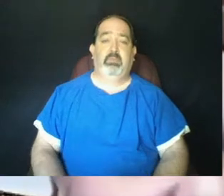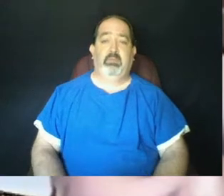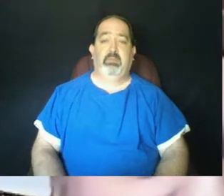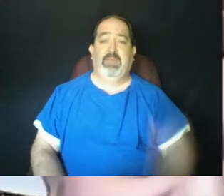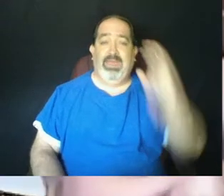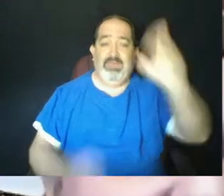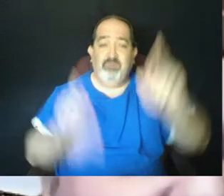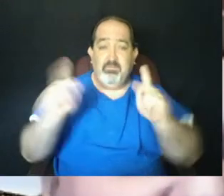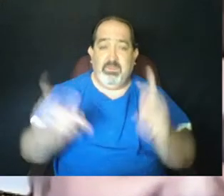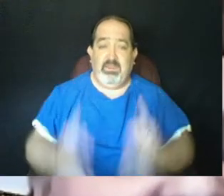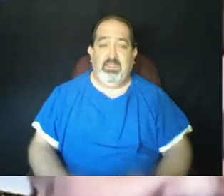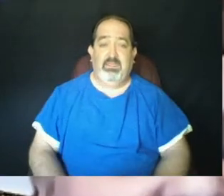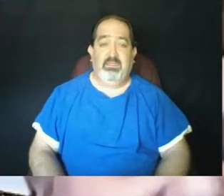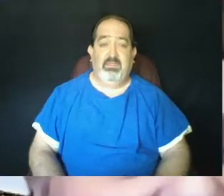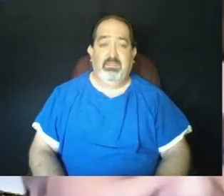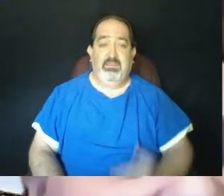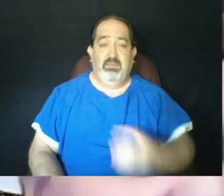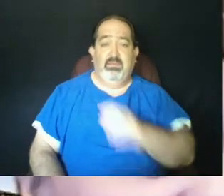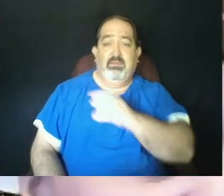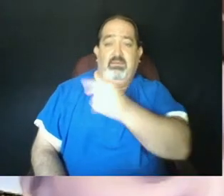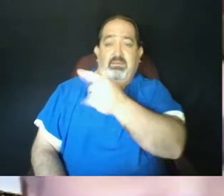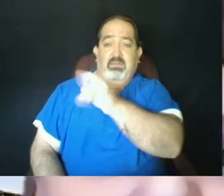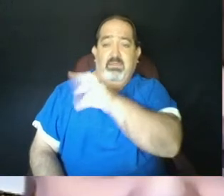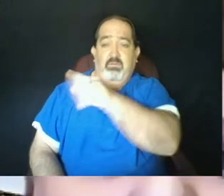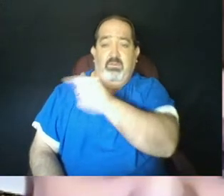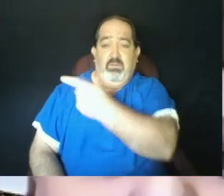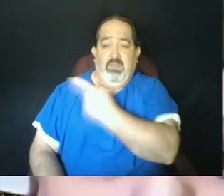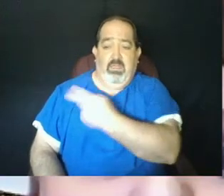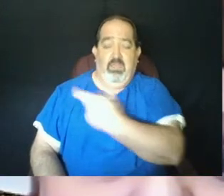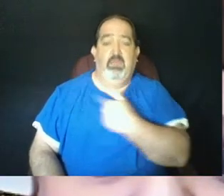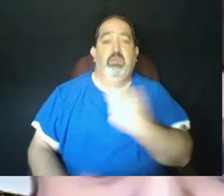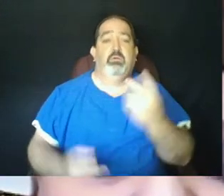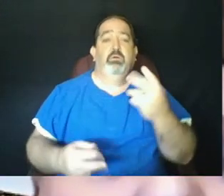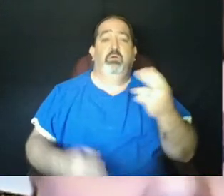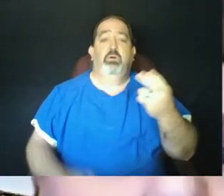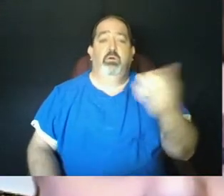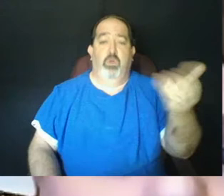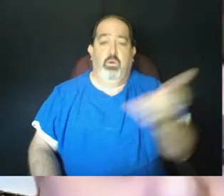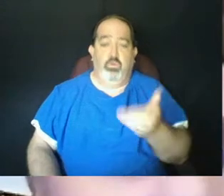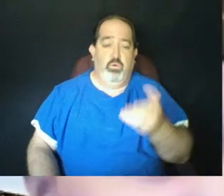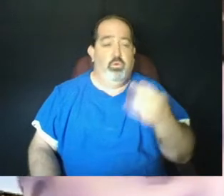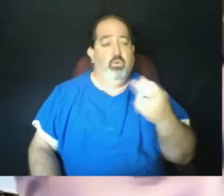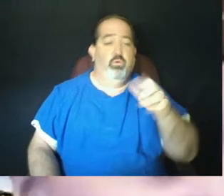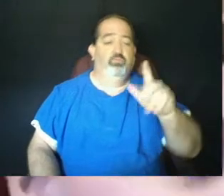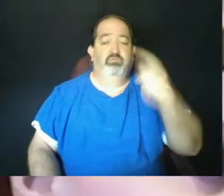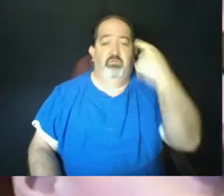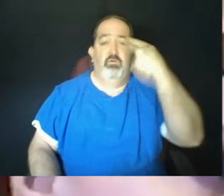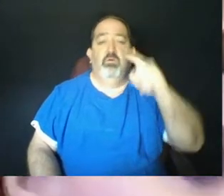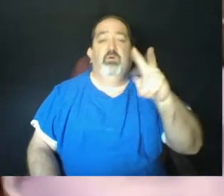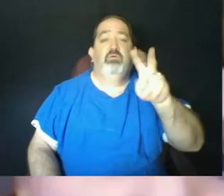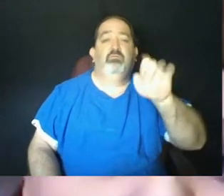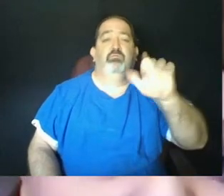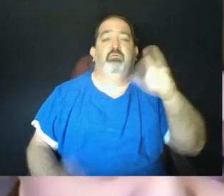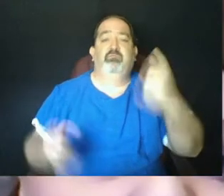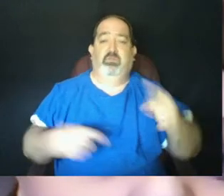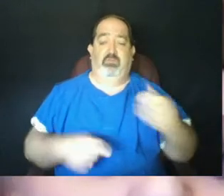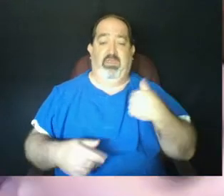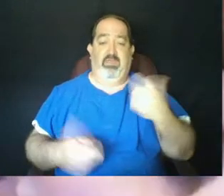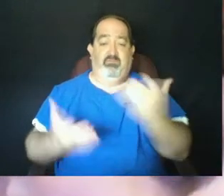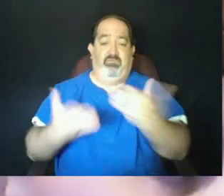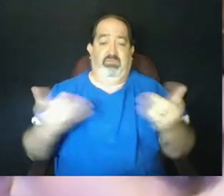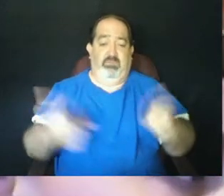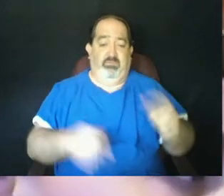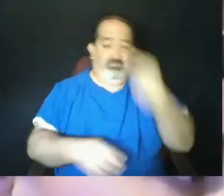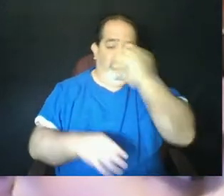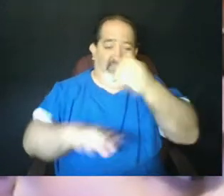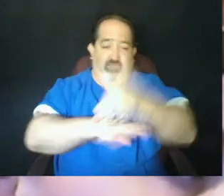Hi, everybody. Gyra and I are co-hosting the virtual event. So we have things going on this afternoon immediately following Royal